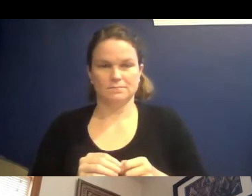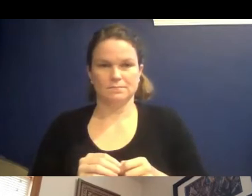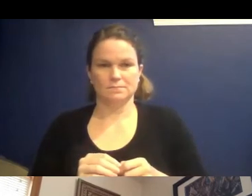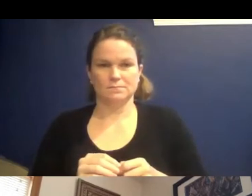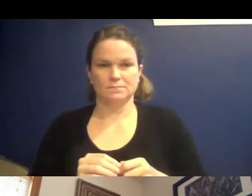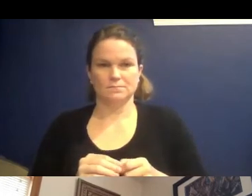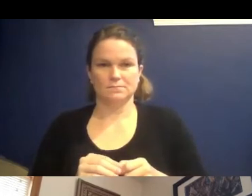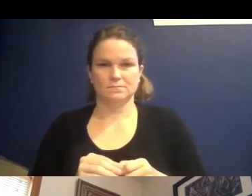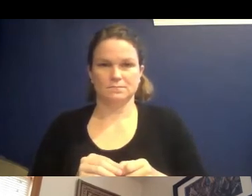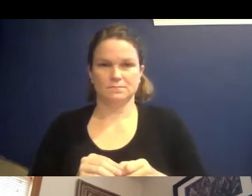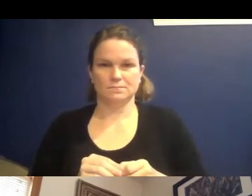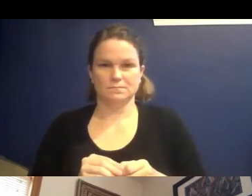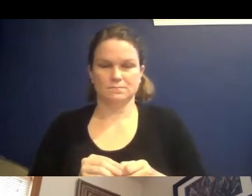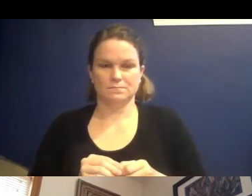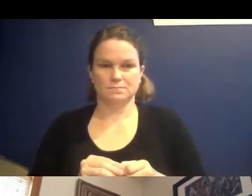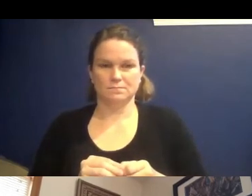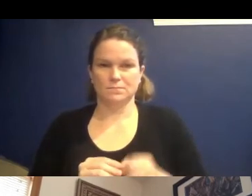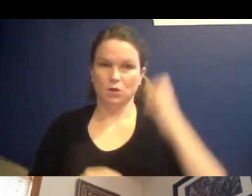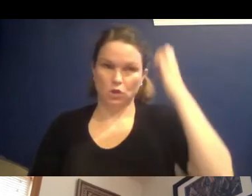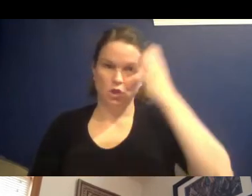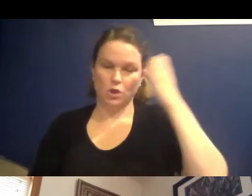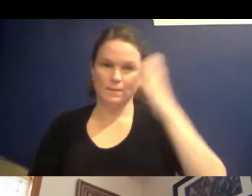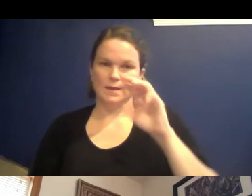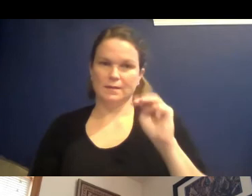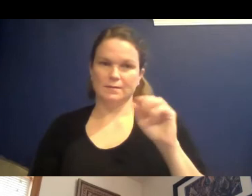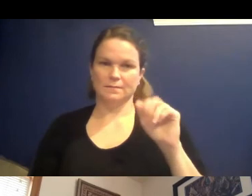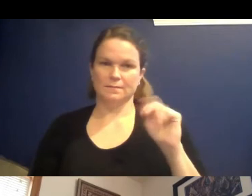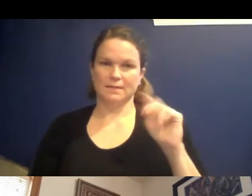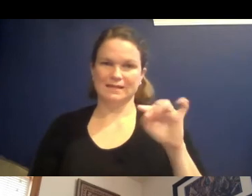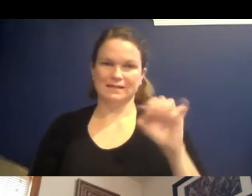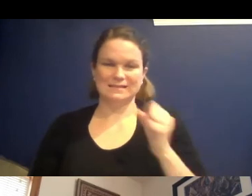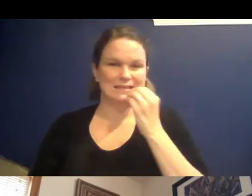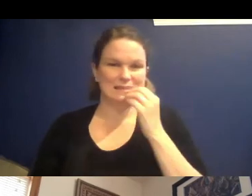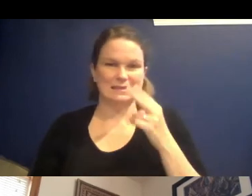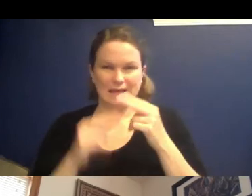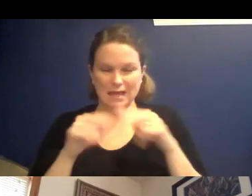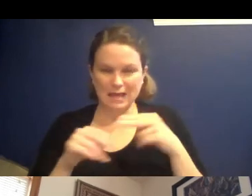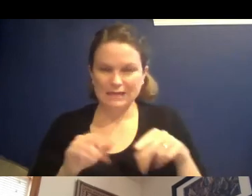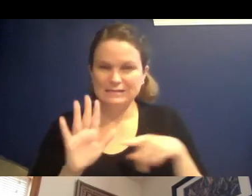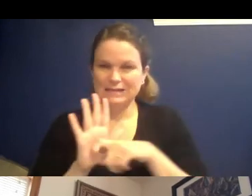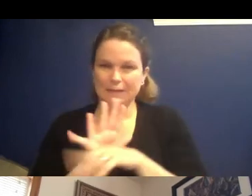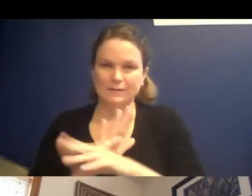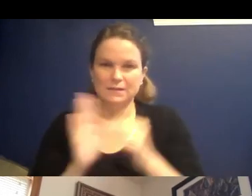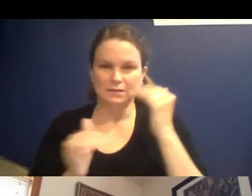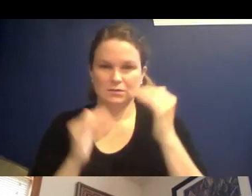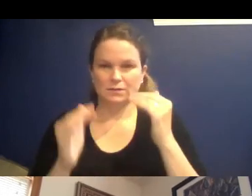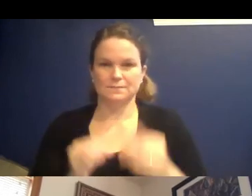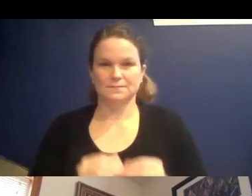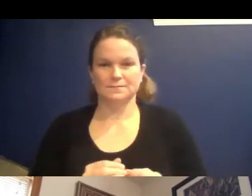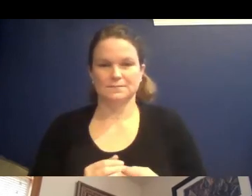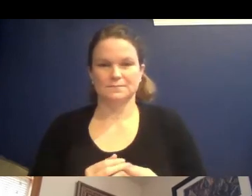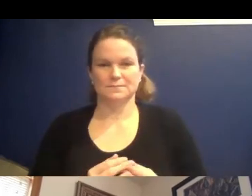yard. The European mantis eats monarch eggs, caterpillars, and adults.